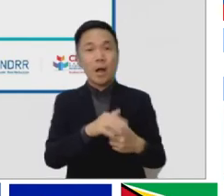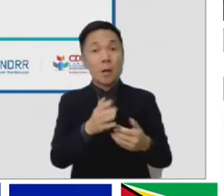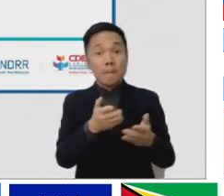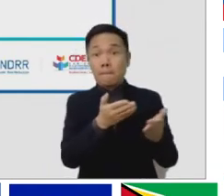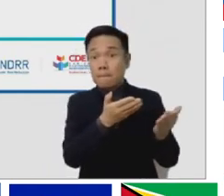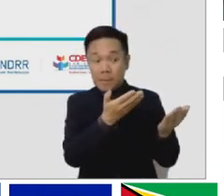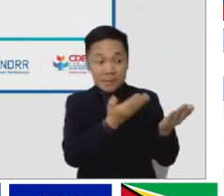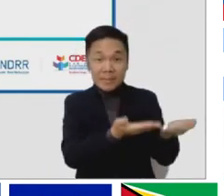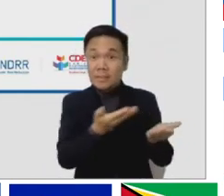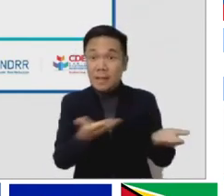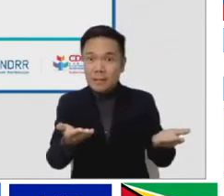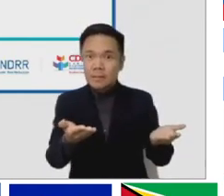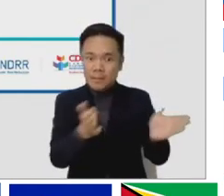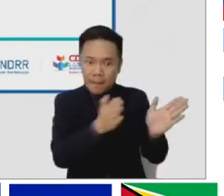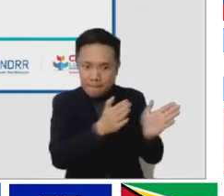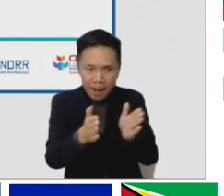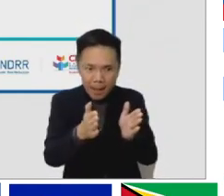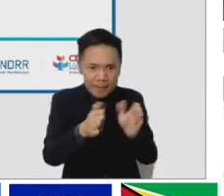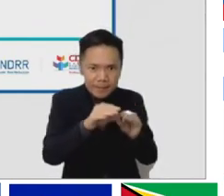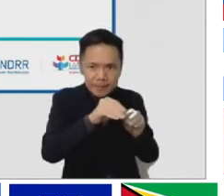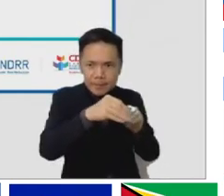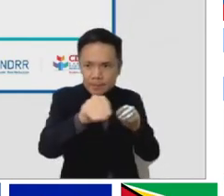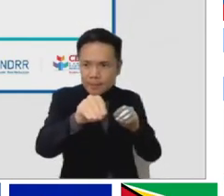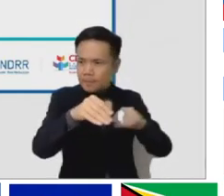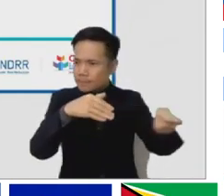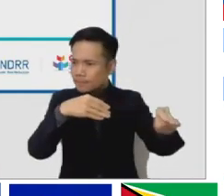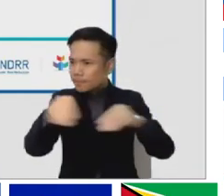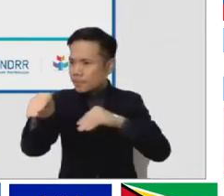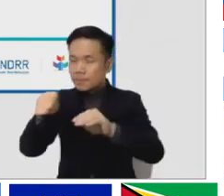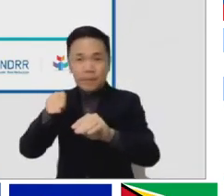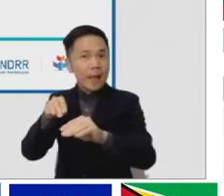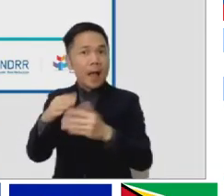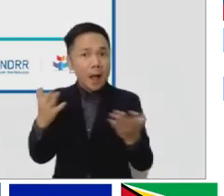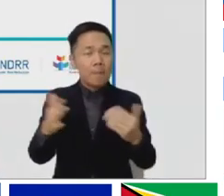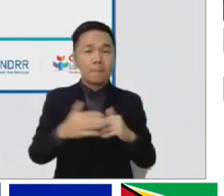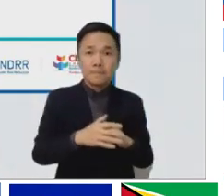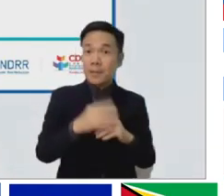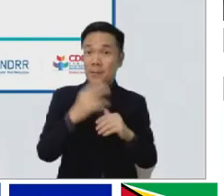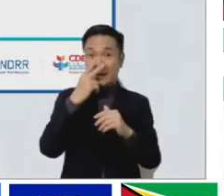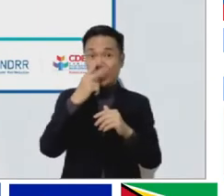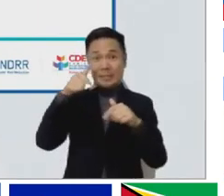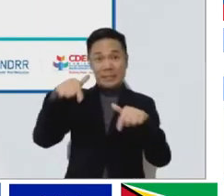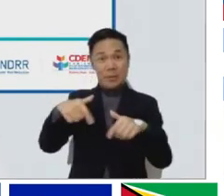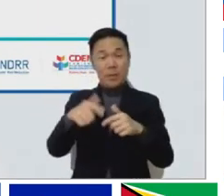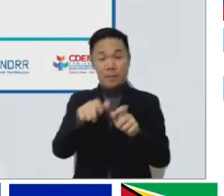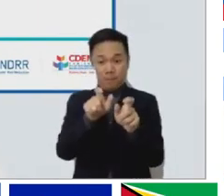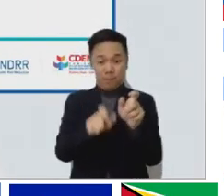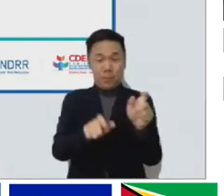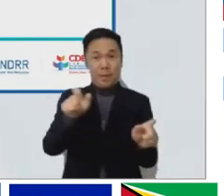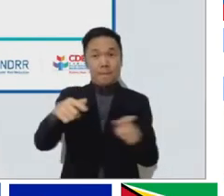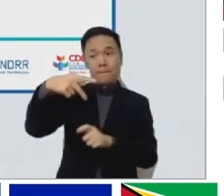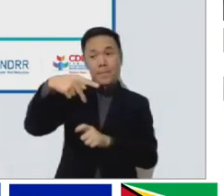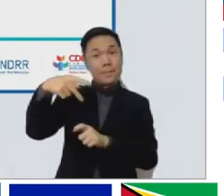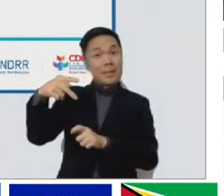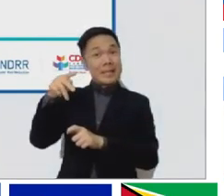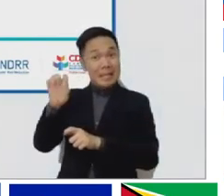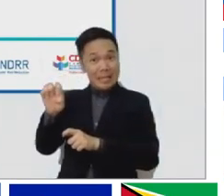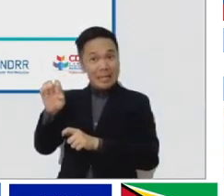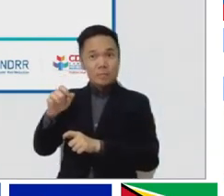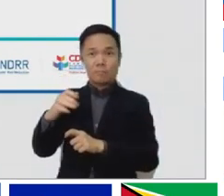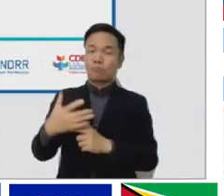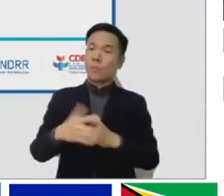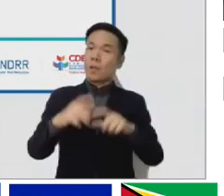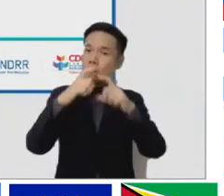And recognizing the challenge that the region was having in accessing personal protective equipment, and